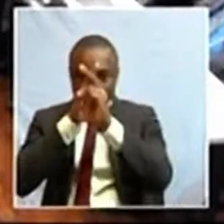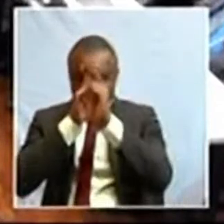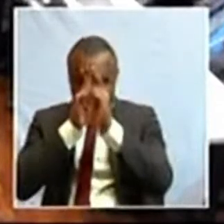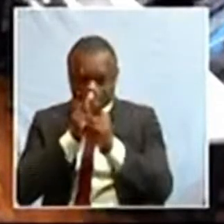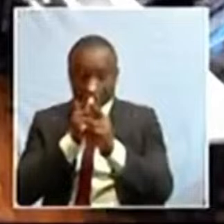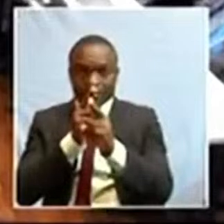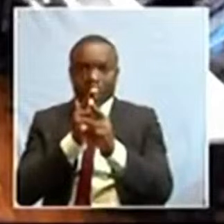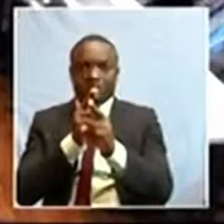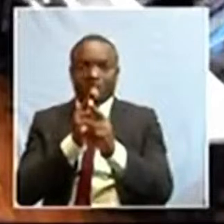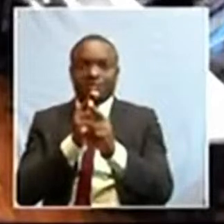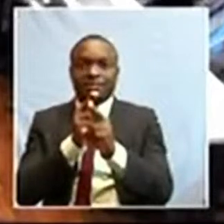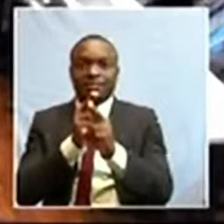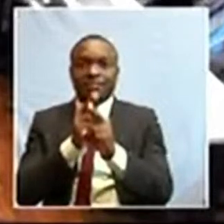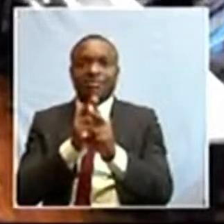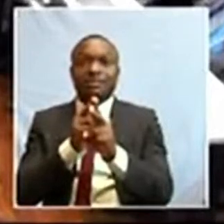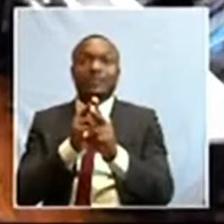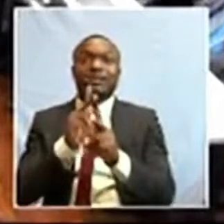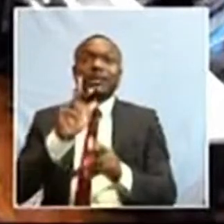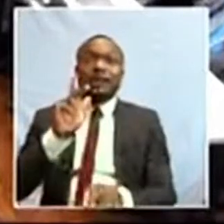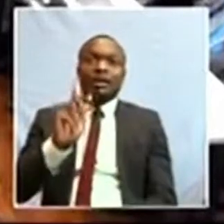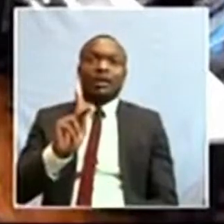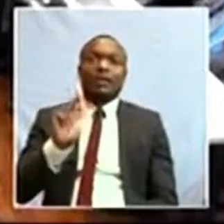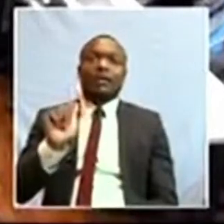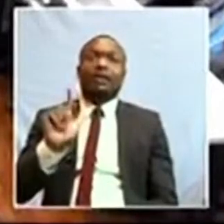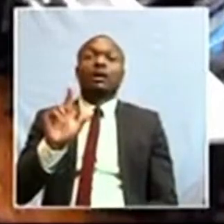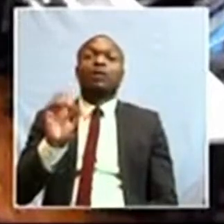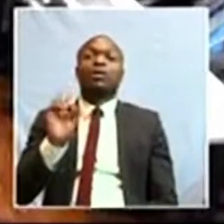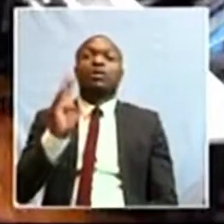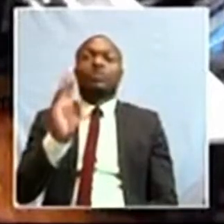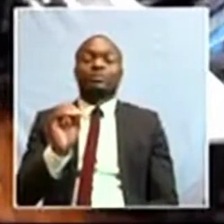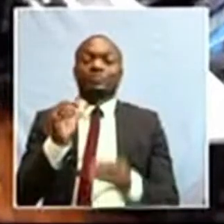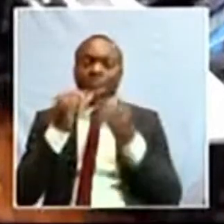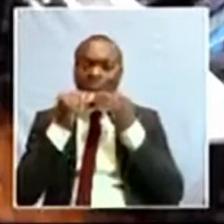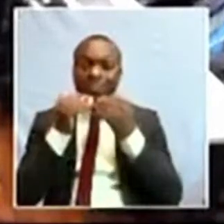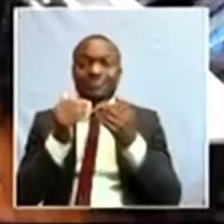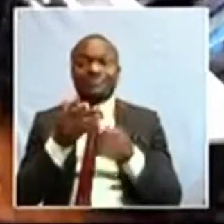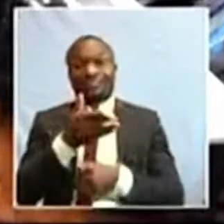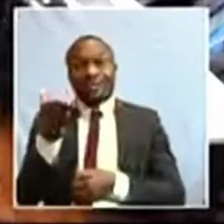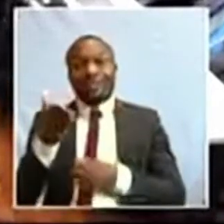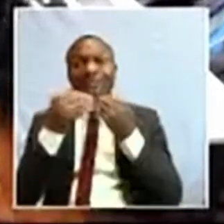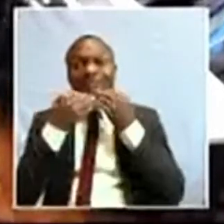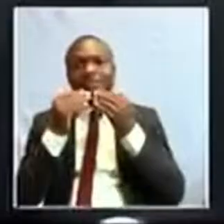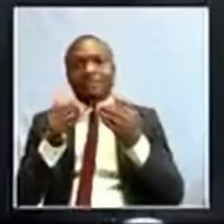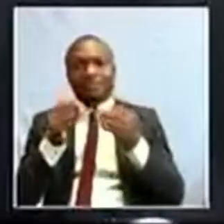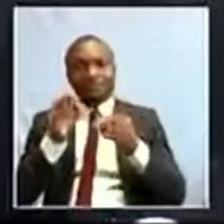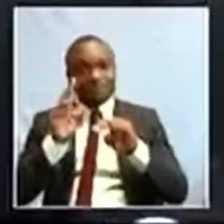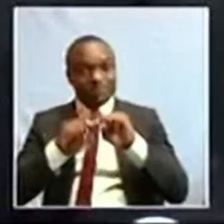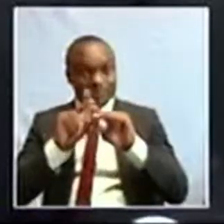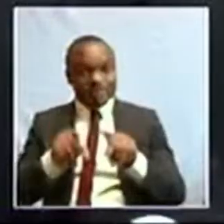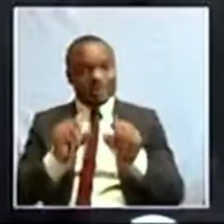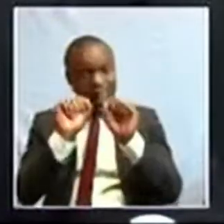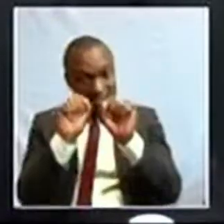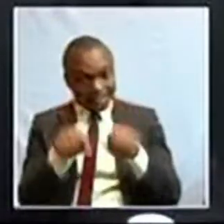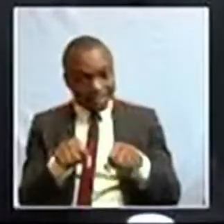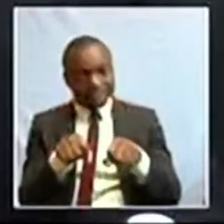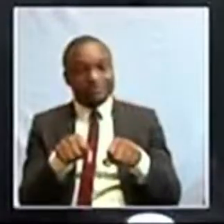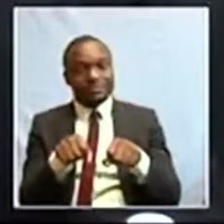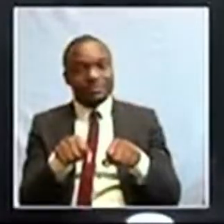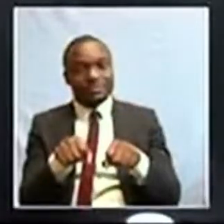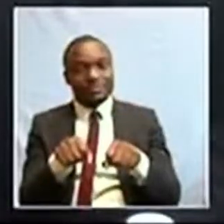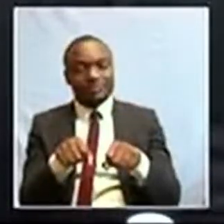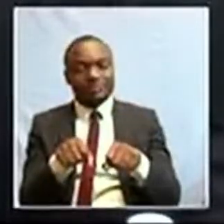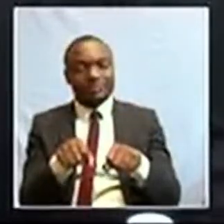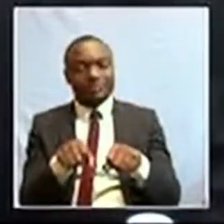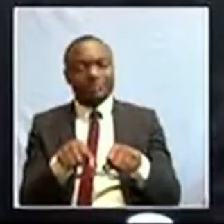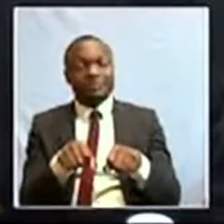Honorable Karugo, you have... Thank you very much, Chair. Question? May I draw the committee